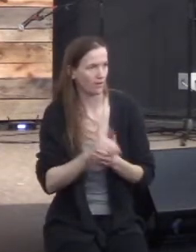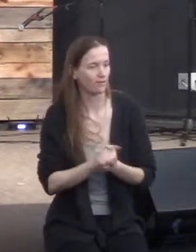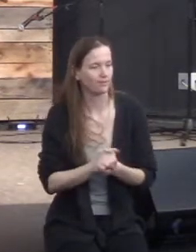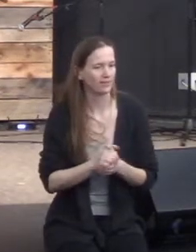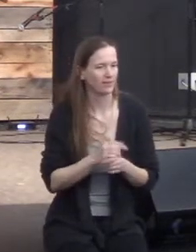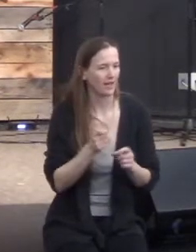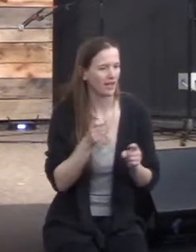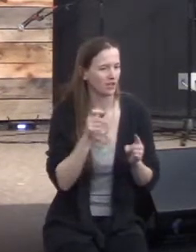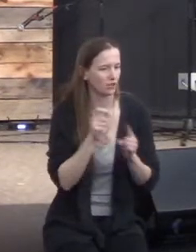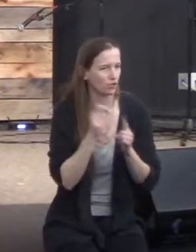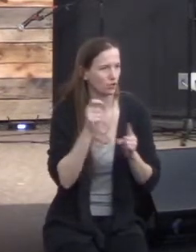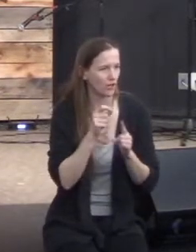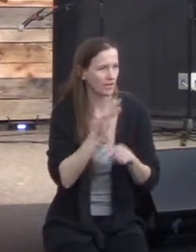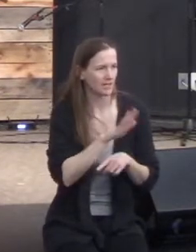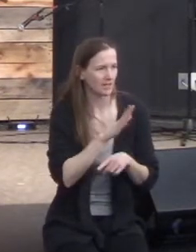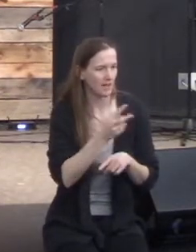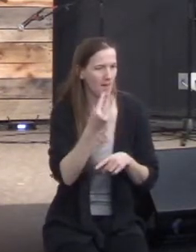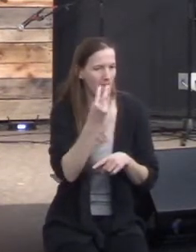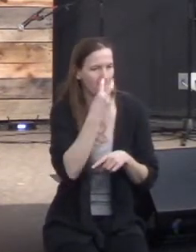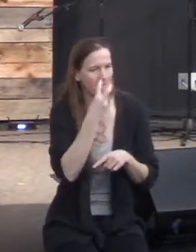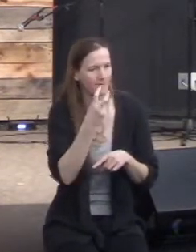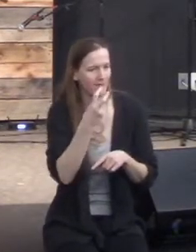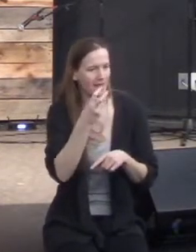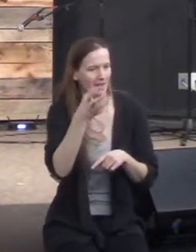dad. How hairy?